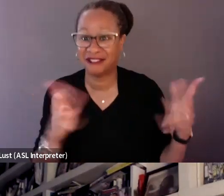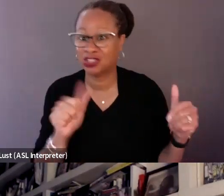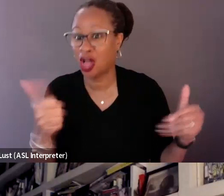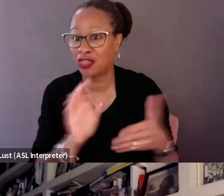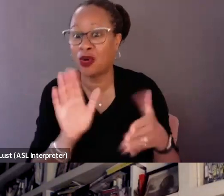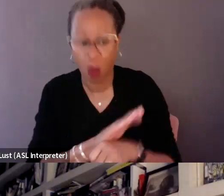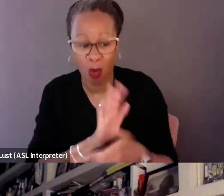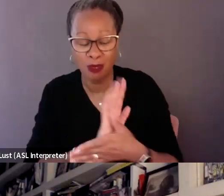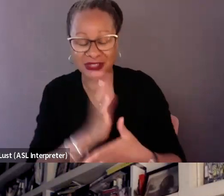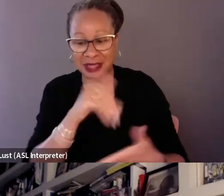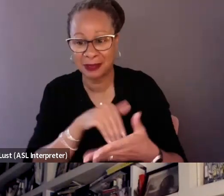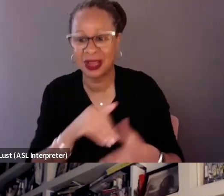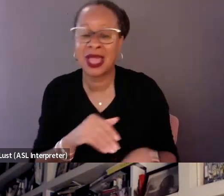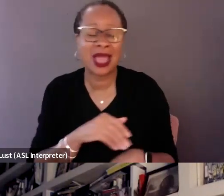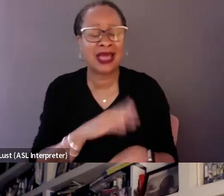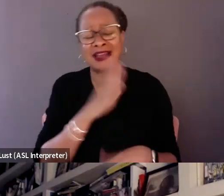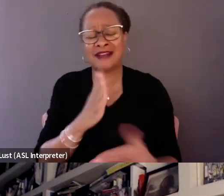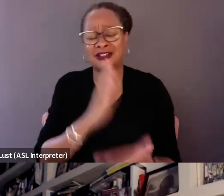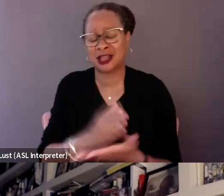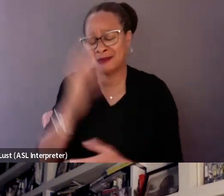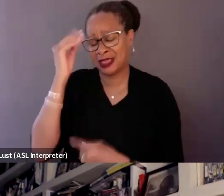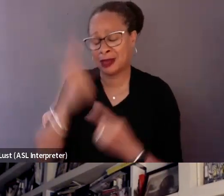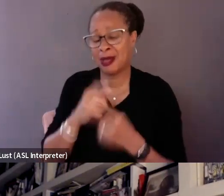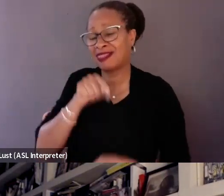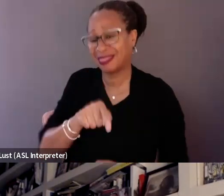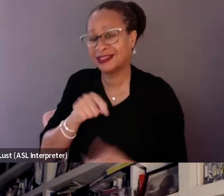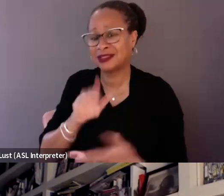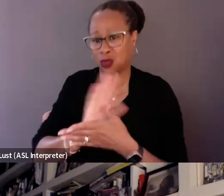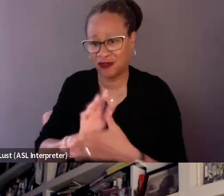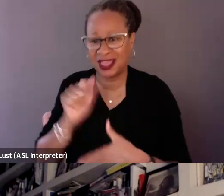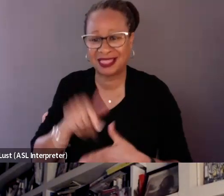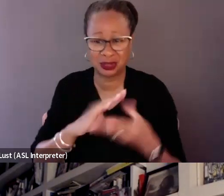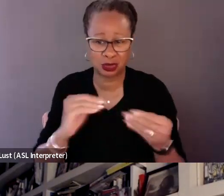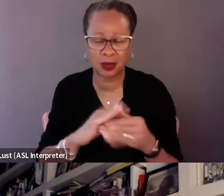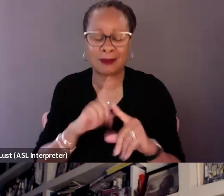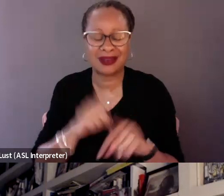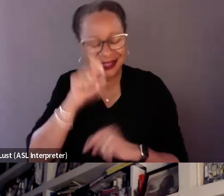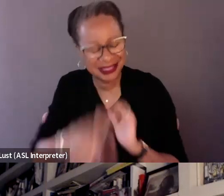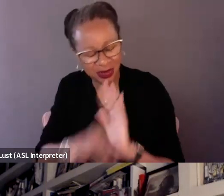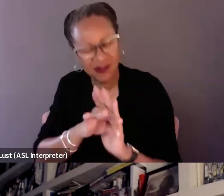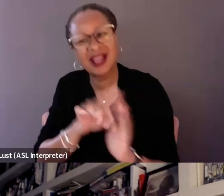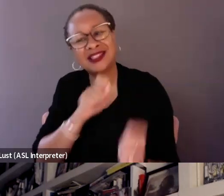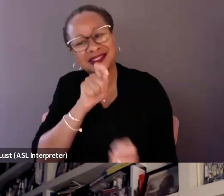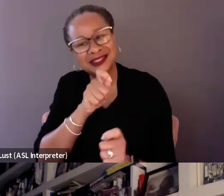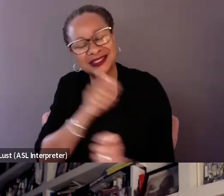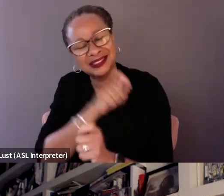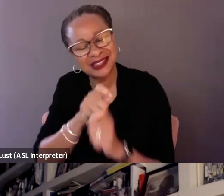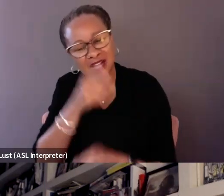I never stopped thinking about that one, no? But I needed to find